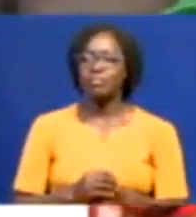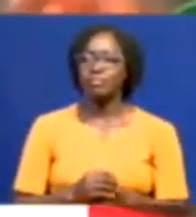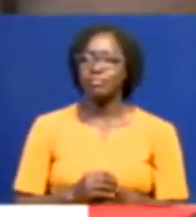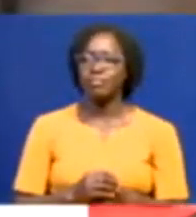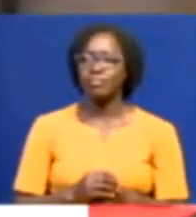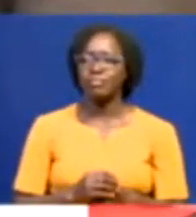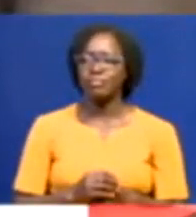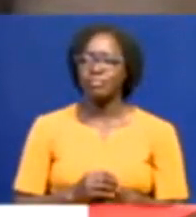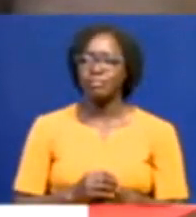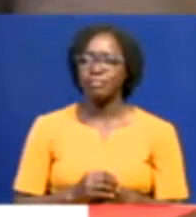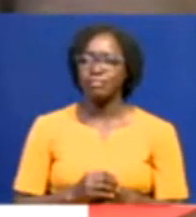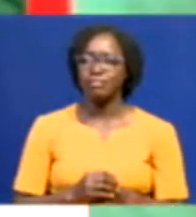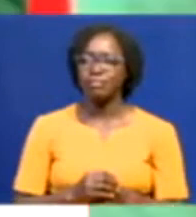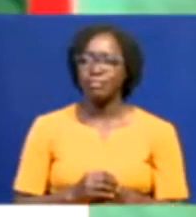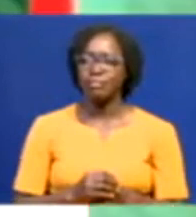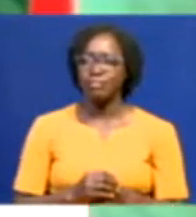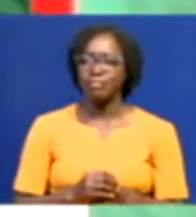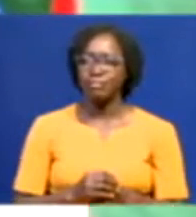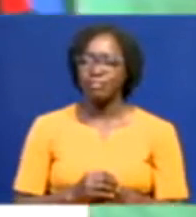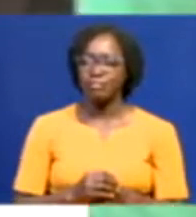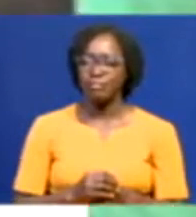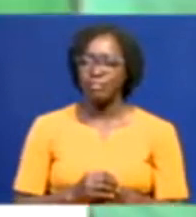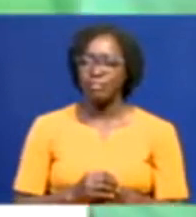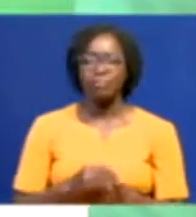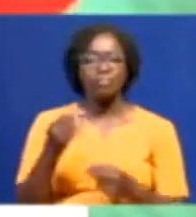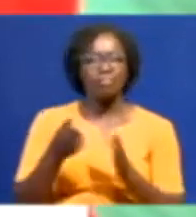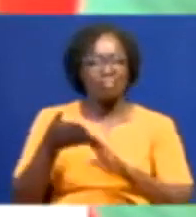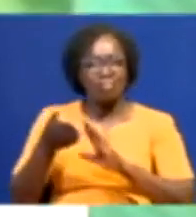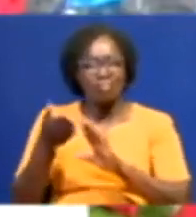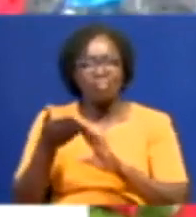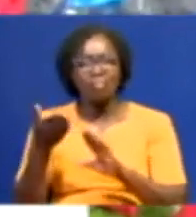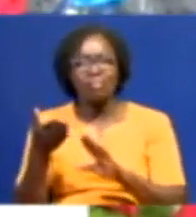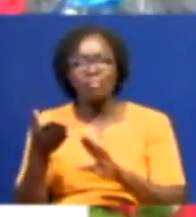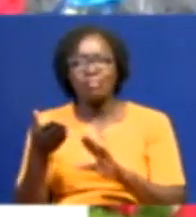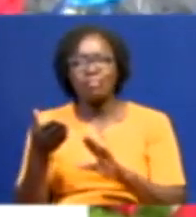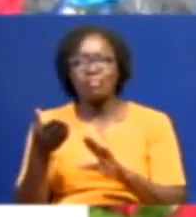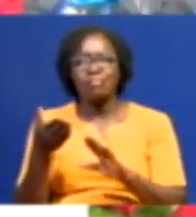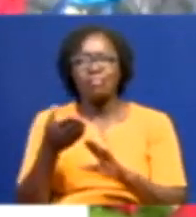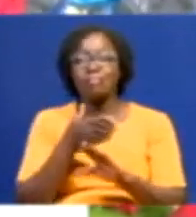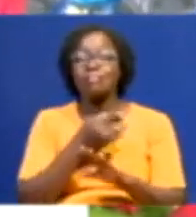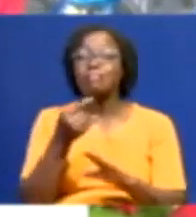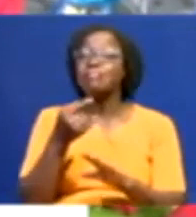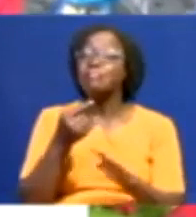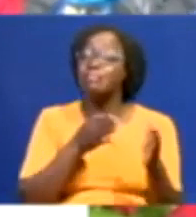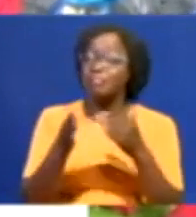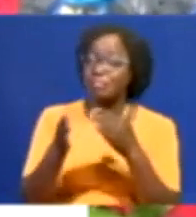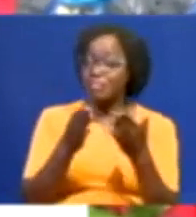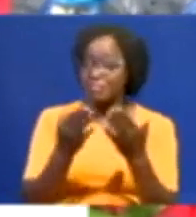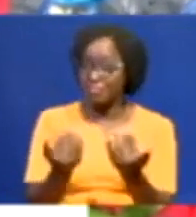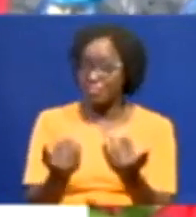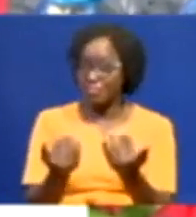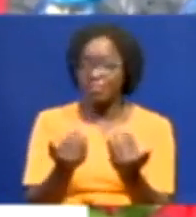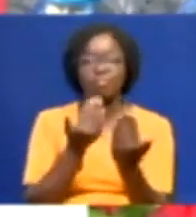Launching the SWA is on Ari. And I want to take this opportunity